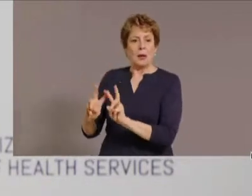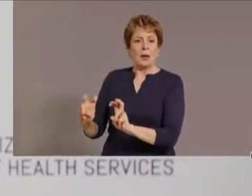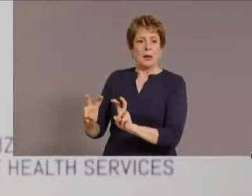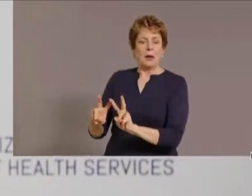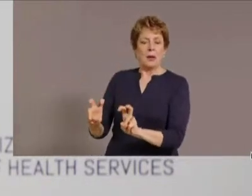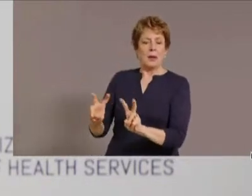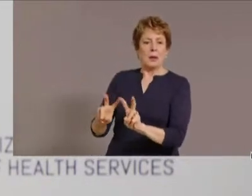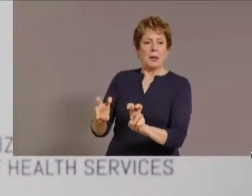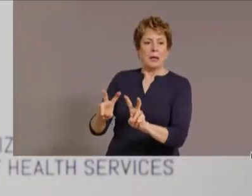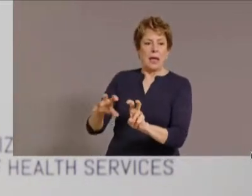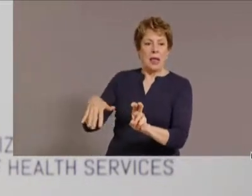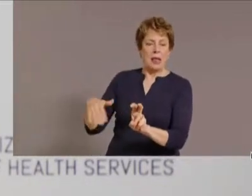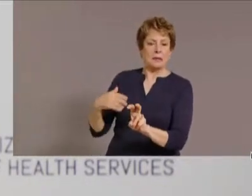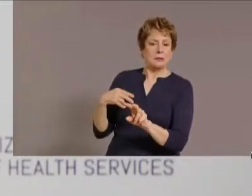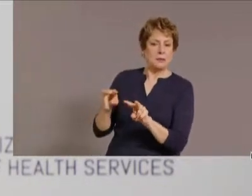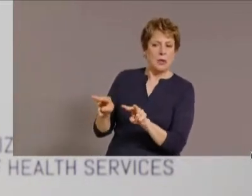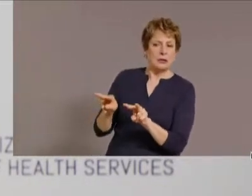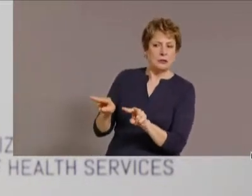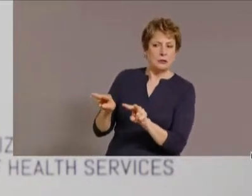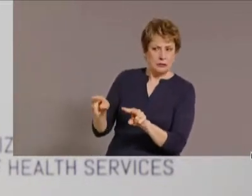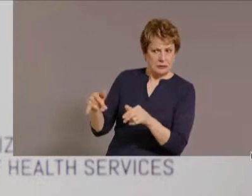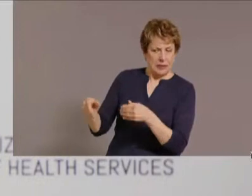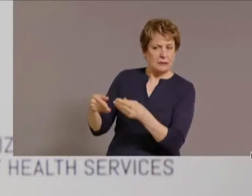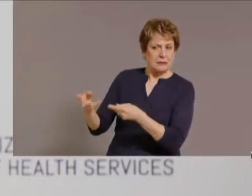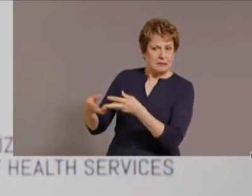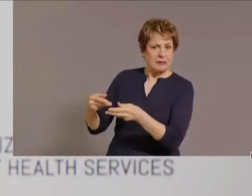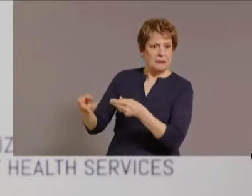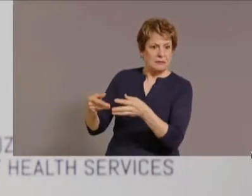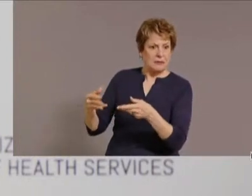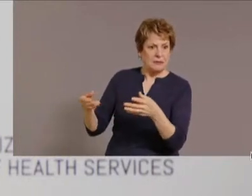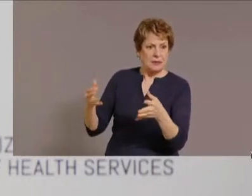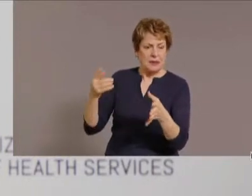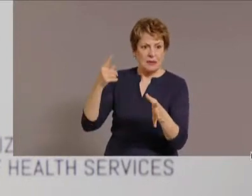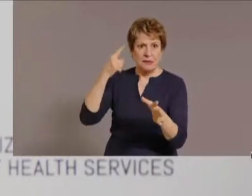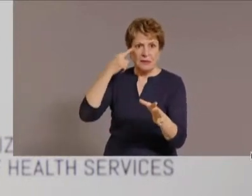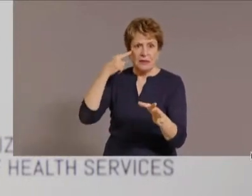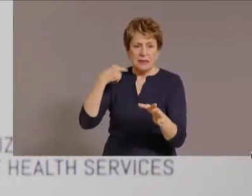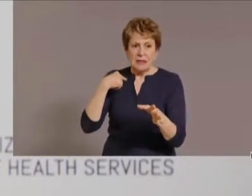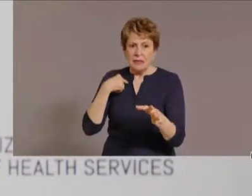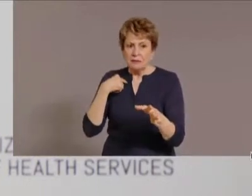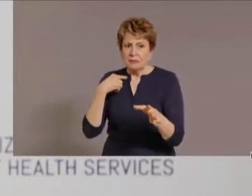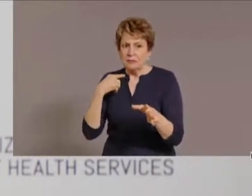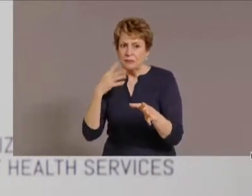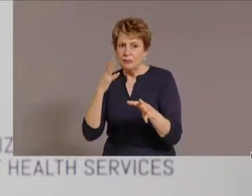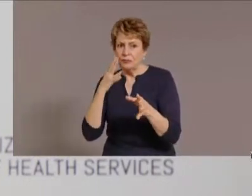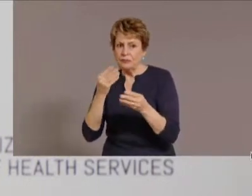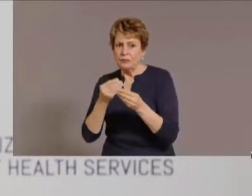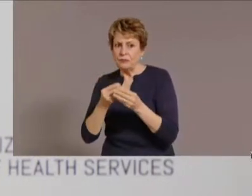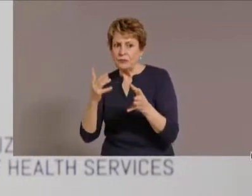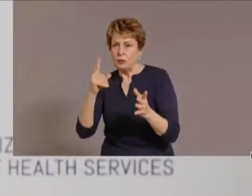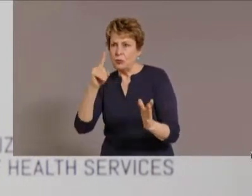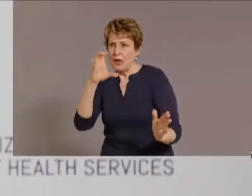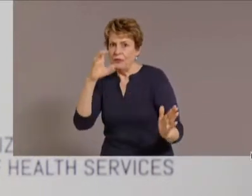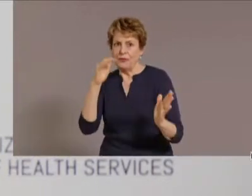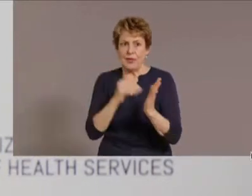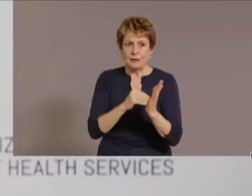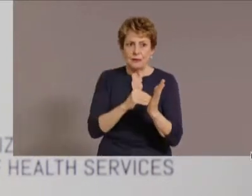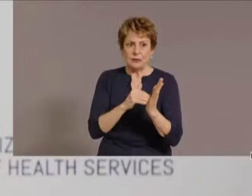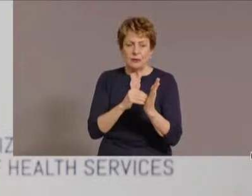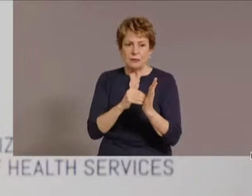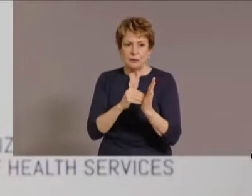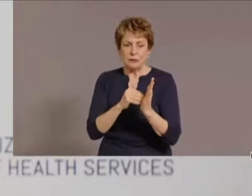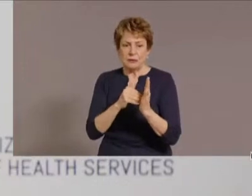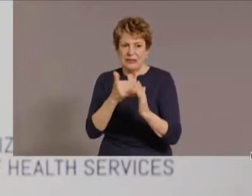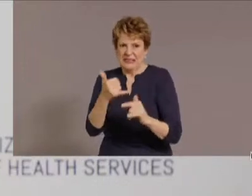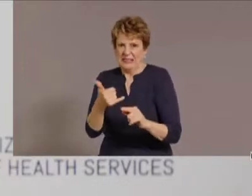we'll continue to monitor. I think we're releasing over 100,000 doses this week that will become available to providers, and